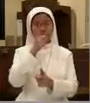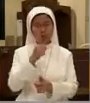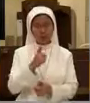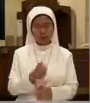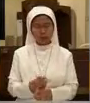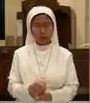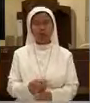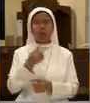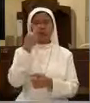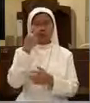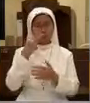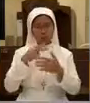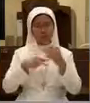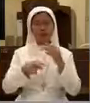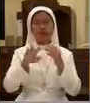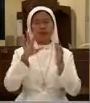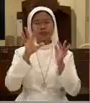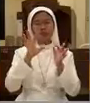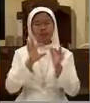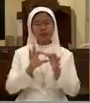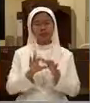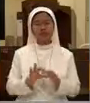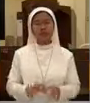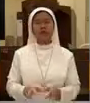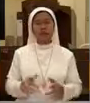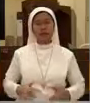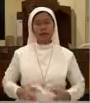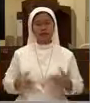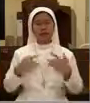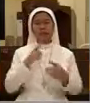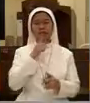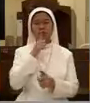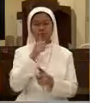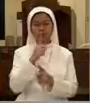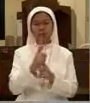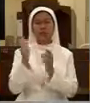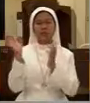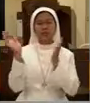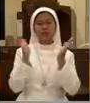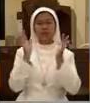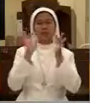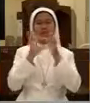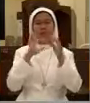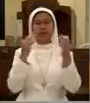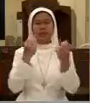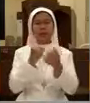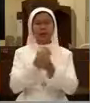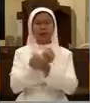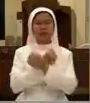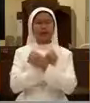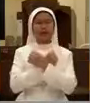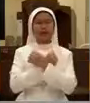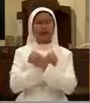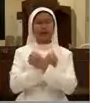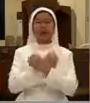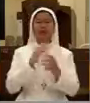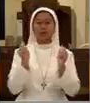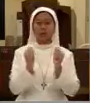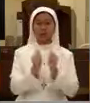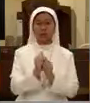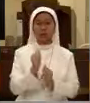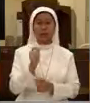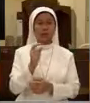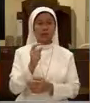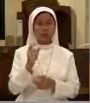life, through service and charity, and when needed, with words. We